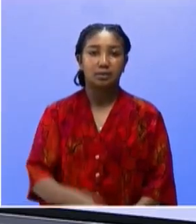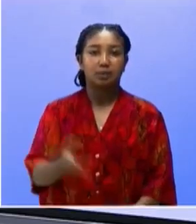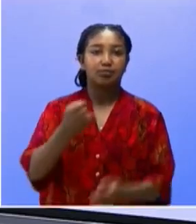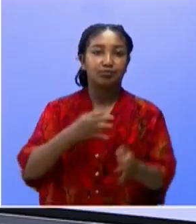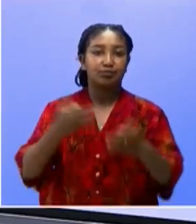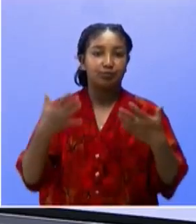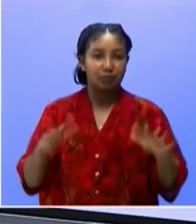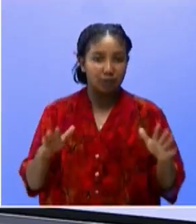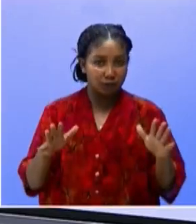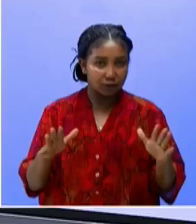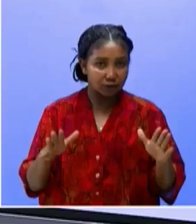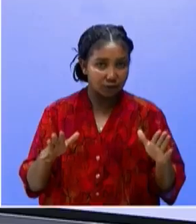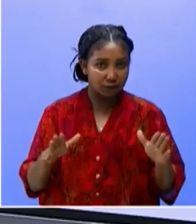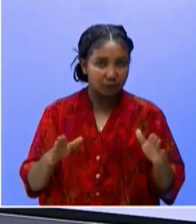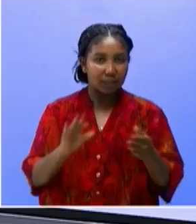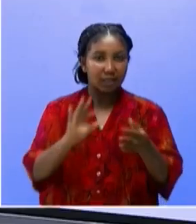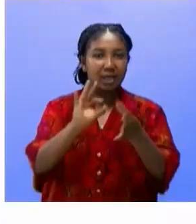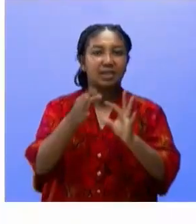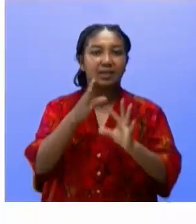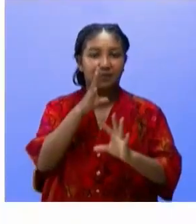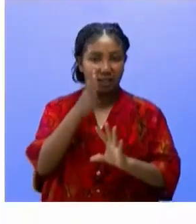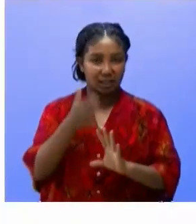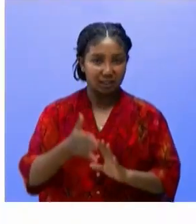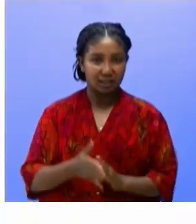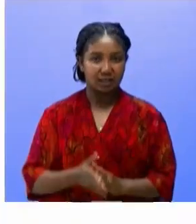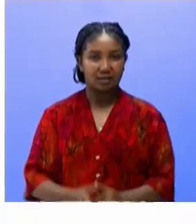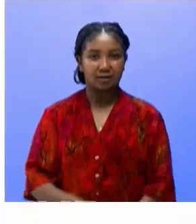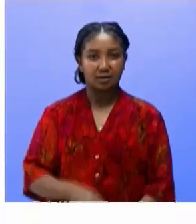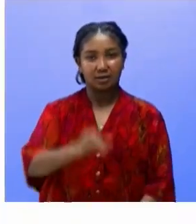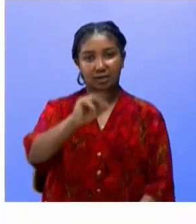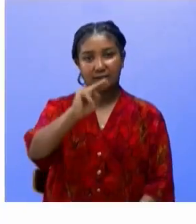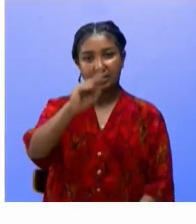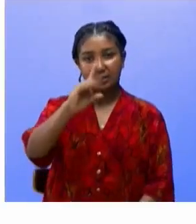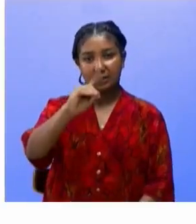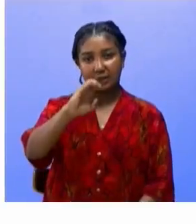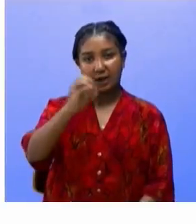you now, the indefinite